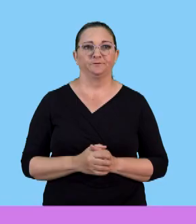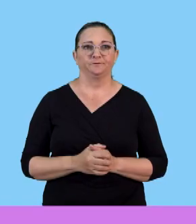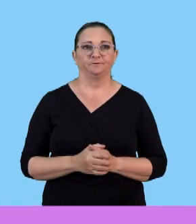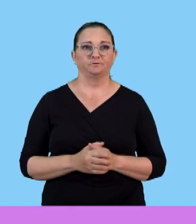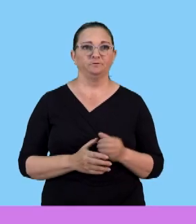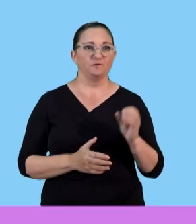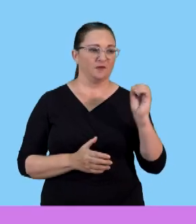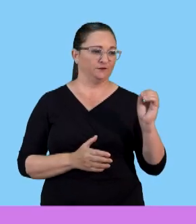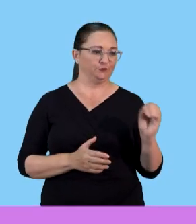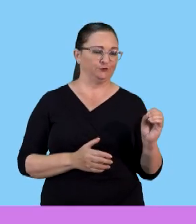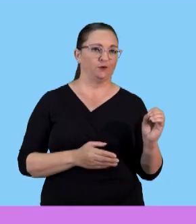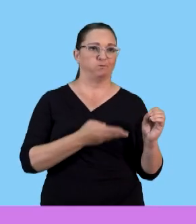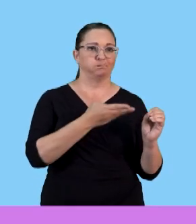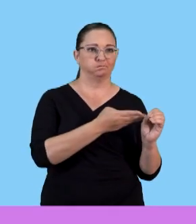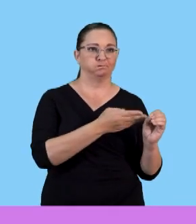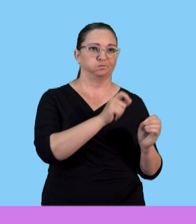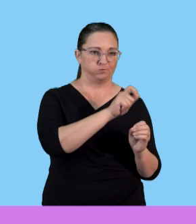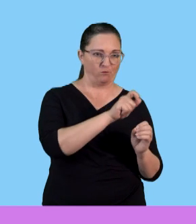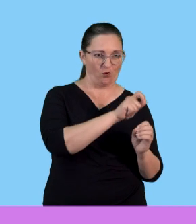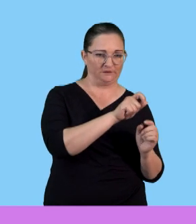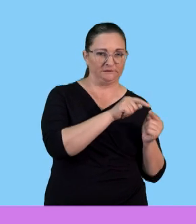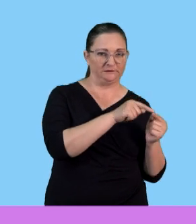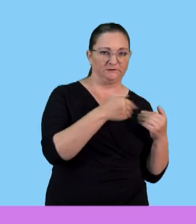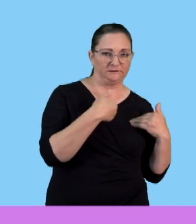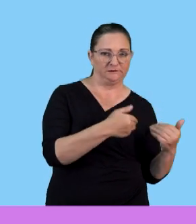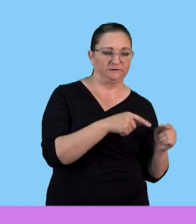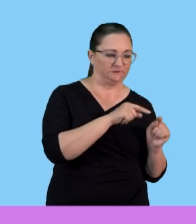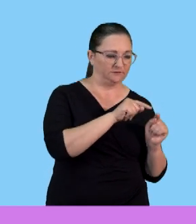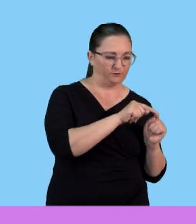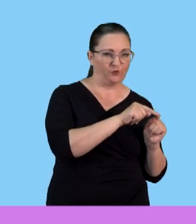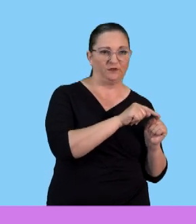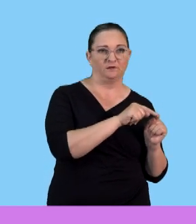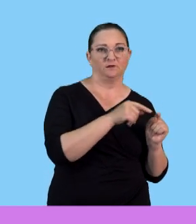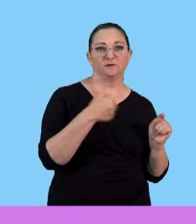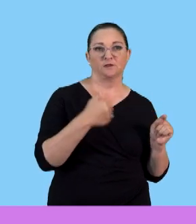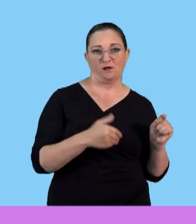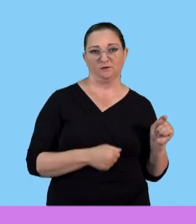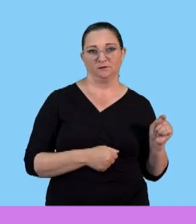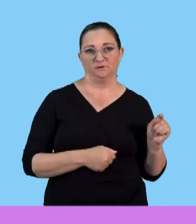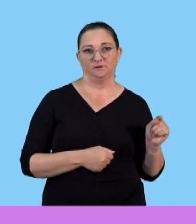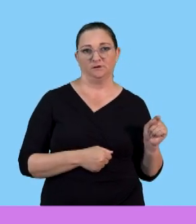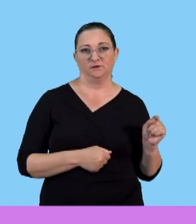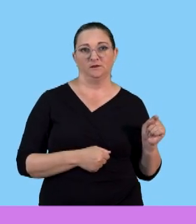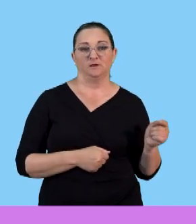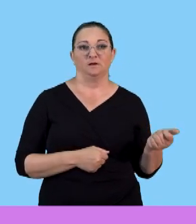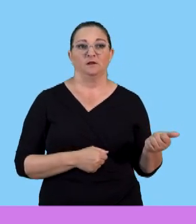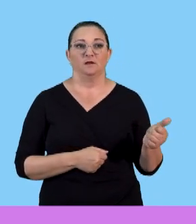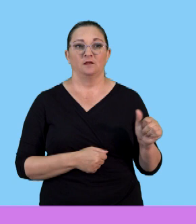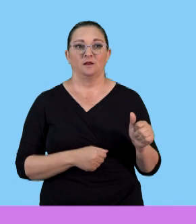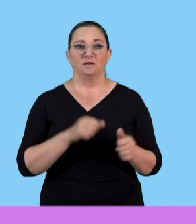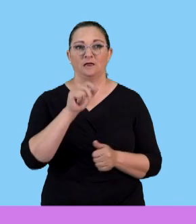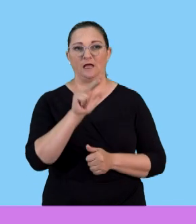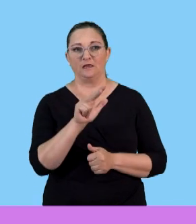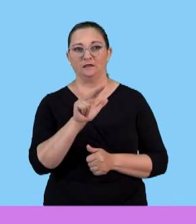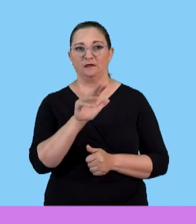the first point, it says 0 is to 0. So this is where we will be starting. It's the point of origin. And then where it